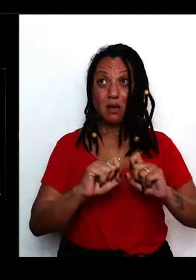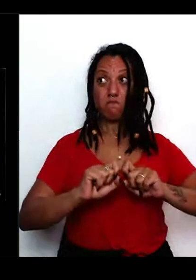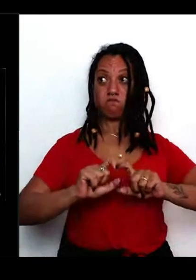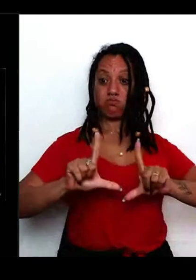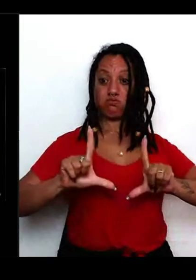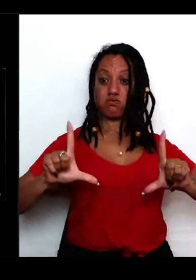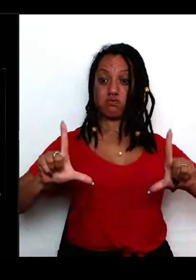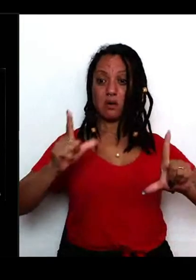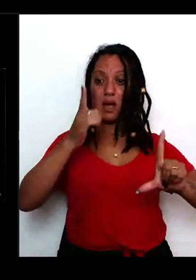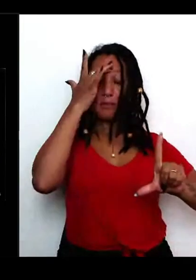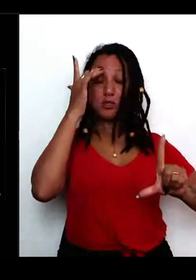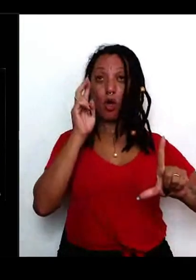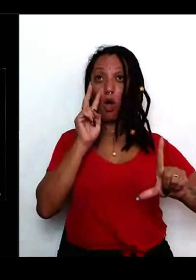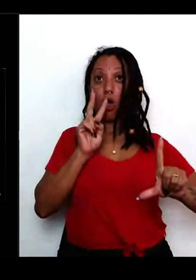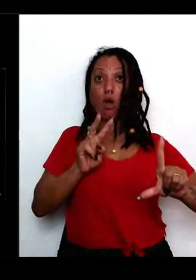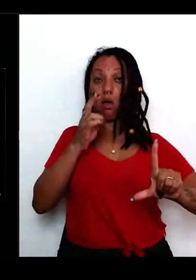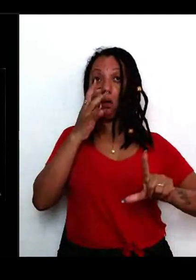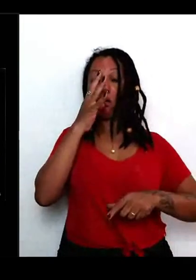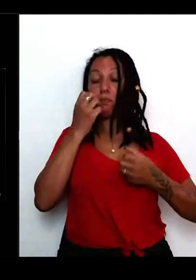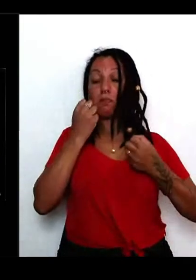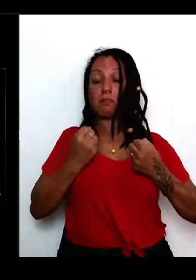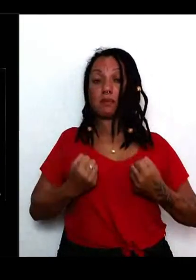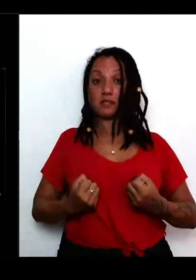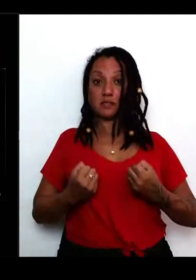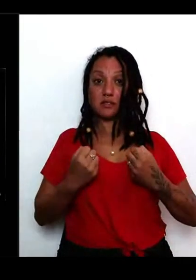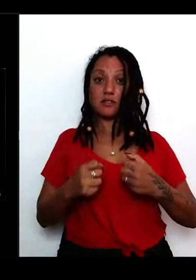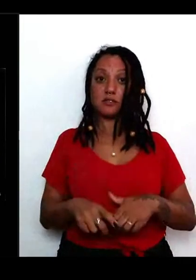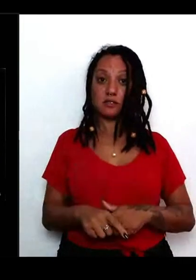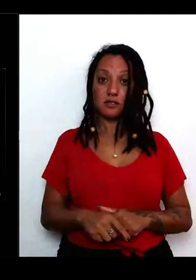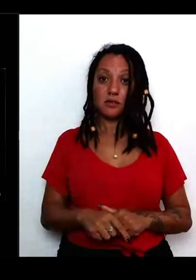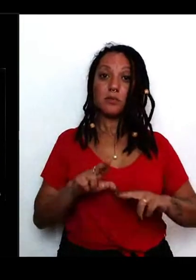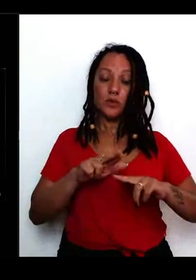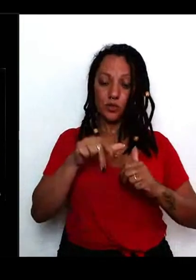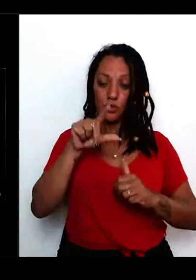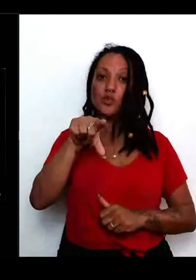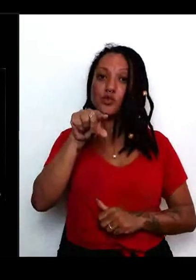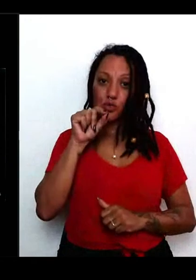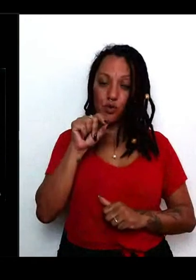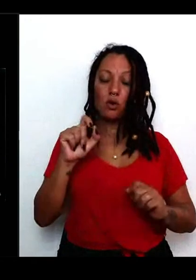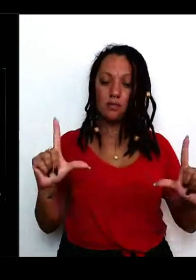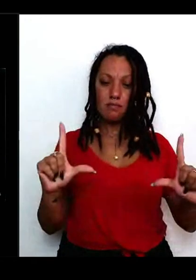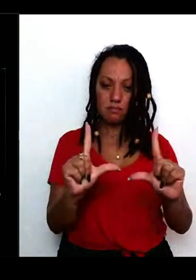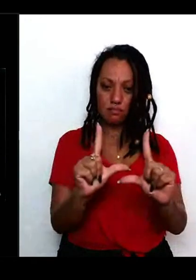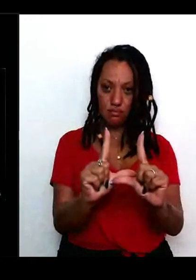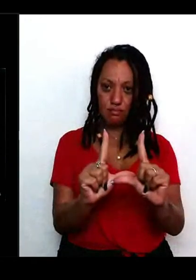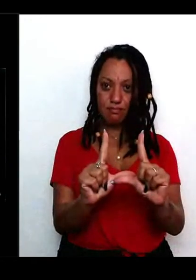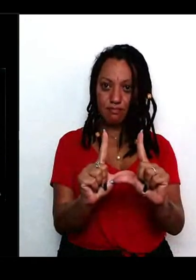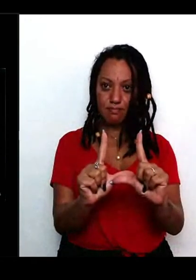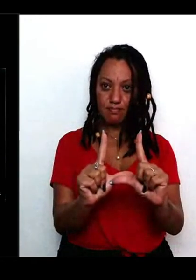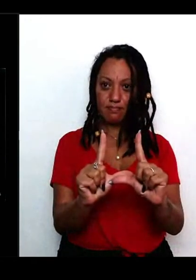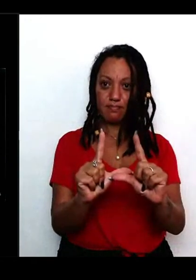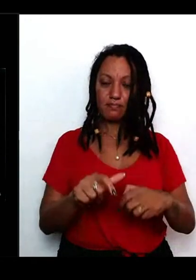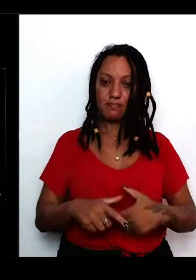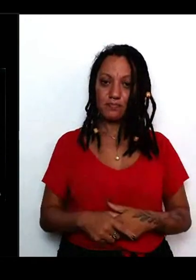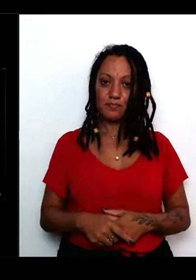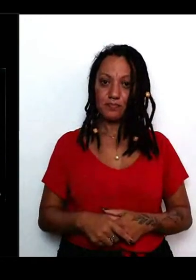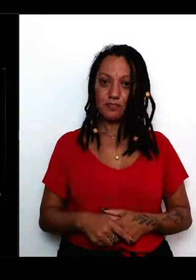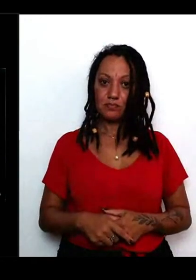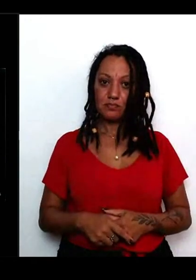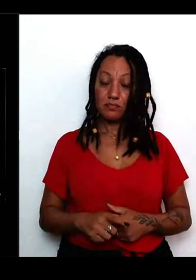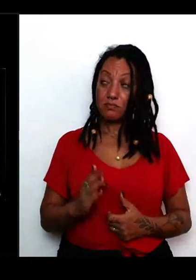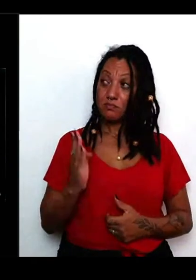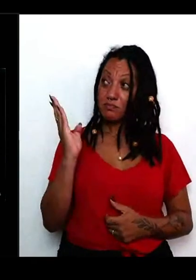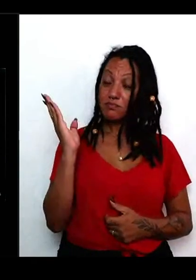okay I I feel like these speak for themselves these images poaching of